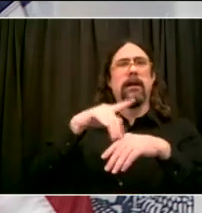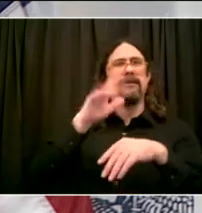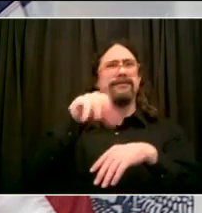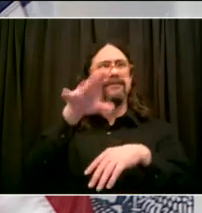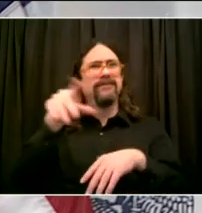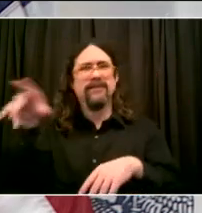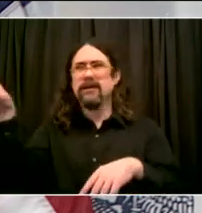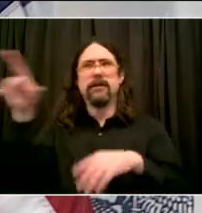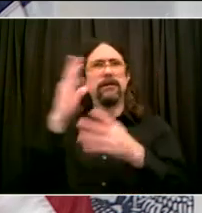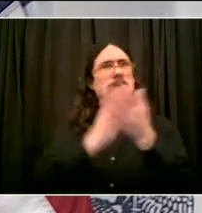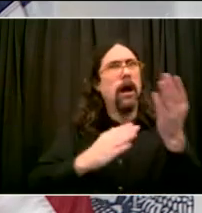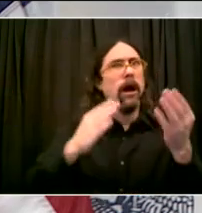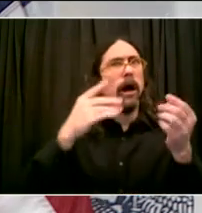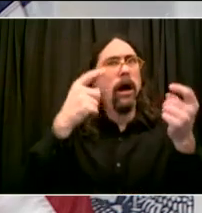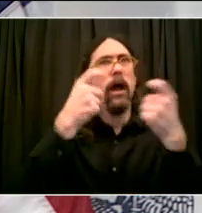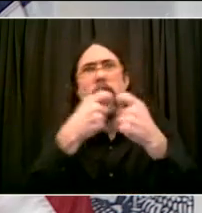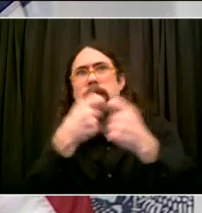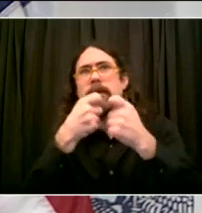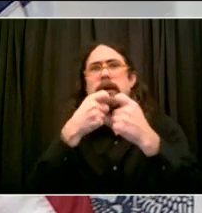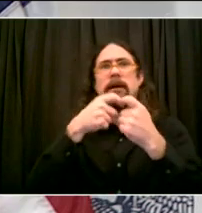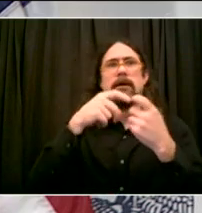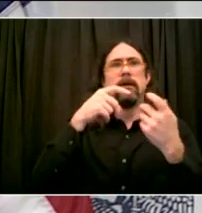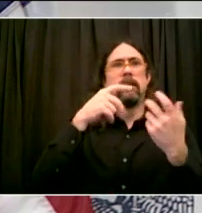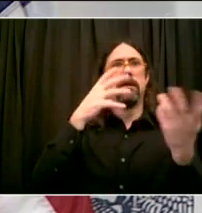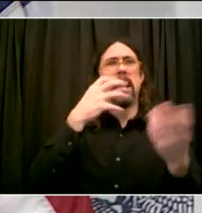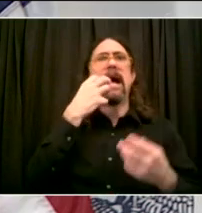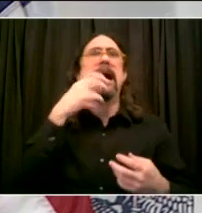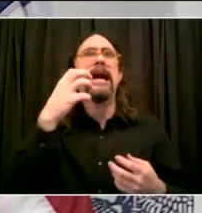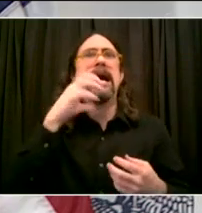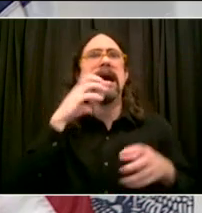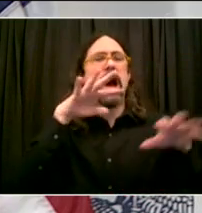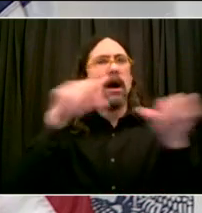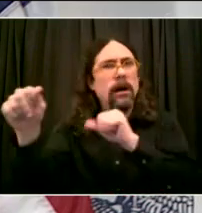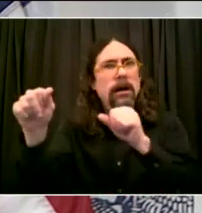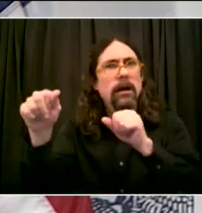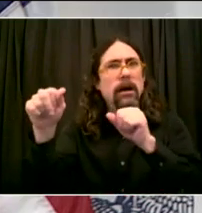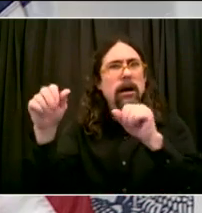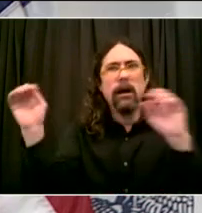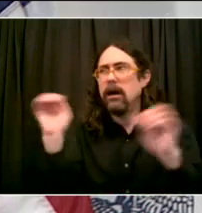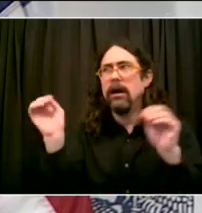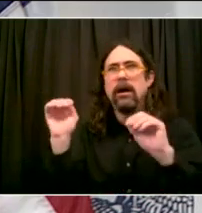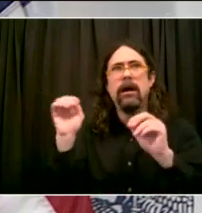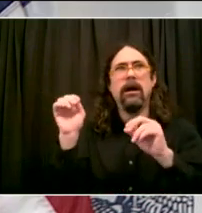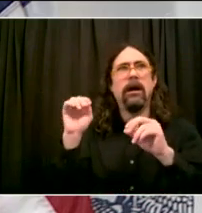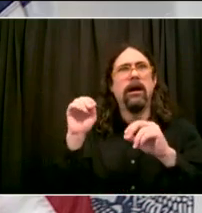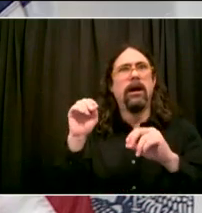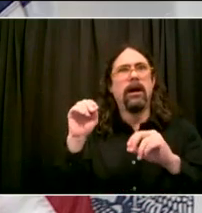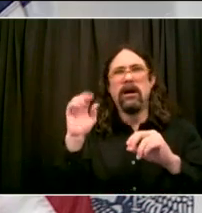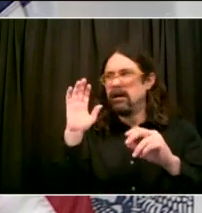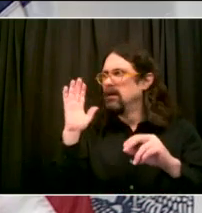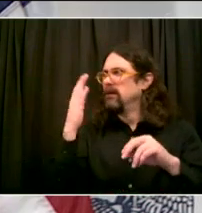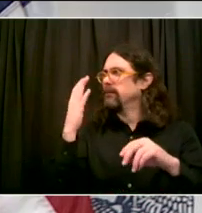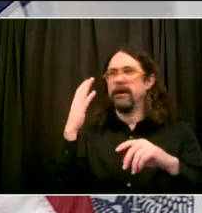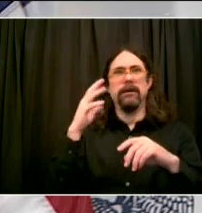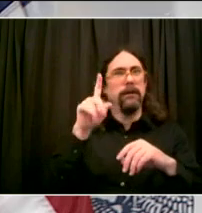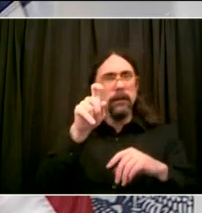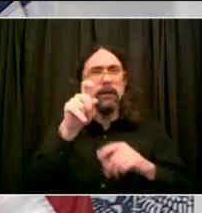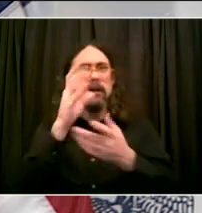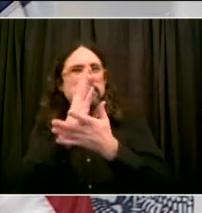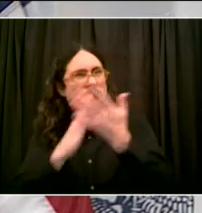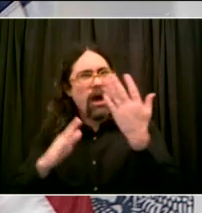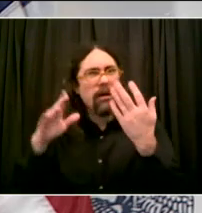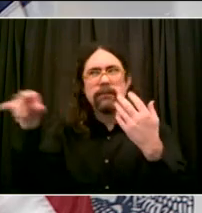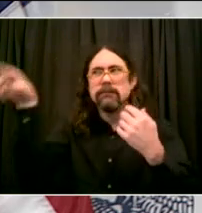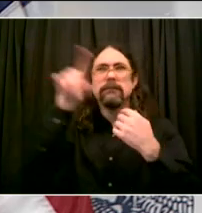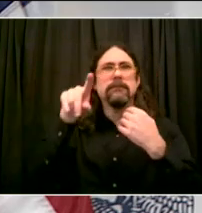separate task force. It's the responsibility of NYCHA. And I will tell you that over the last few years, there's been profound changes at